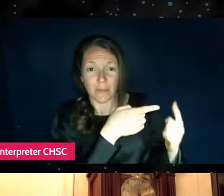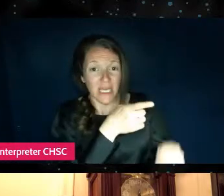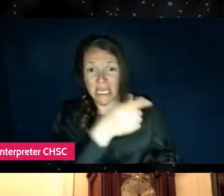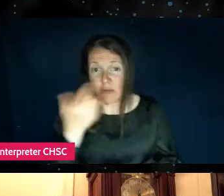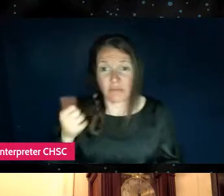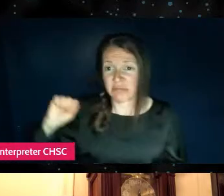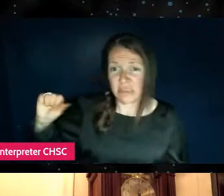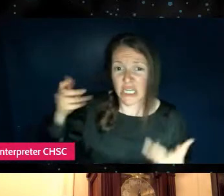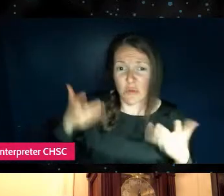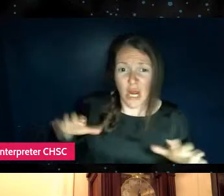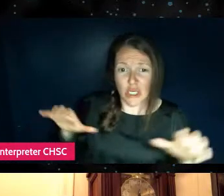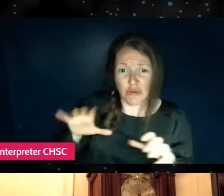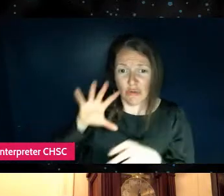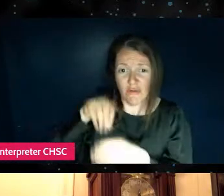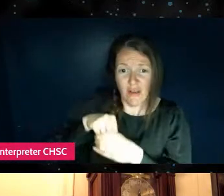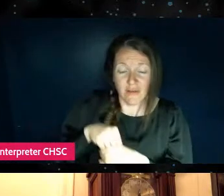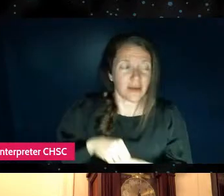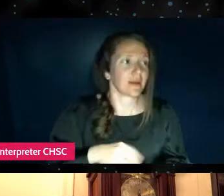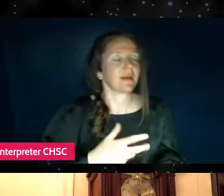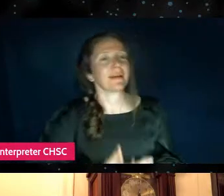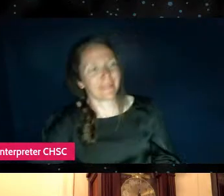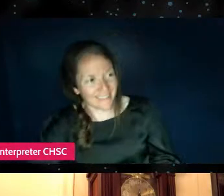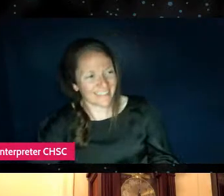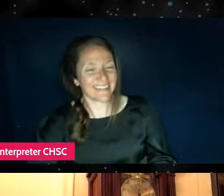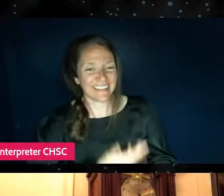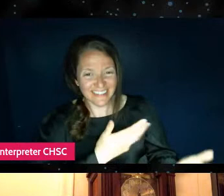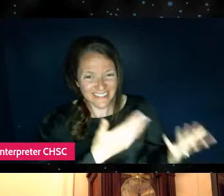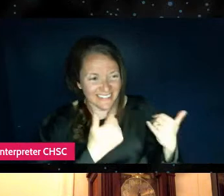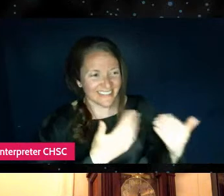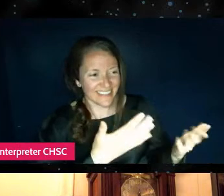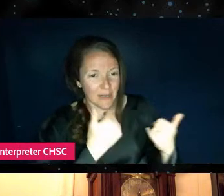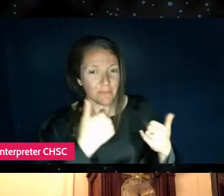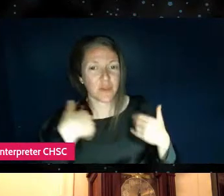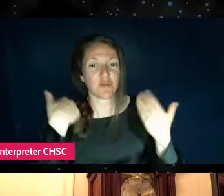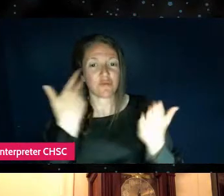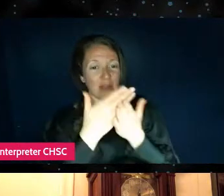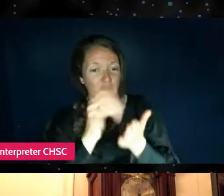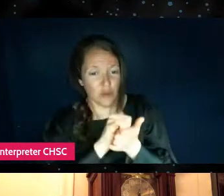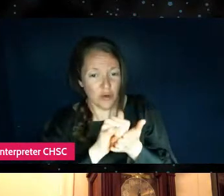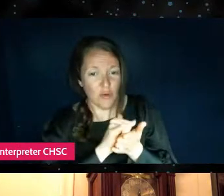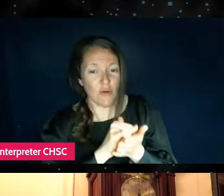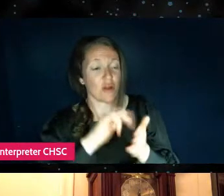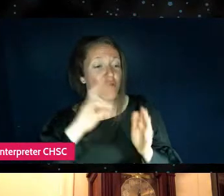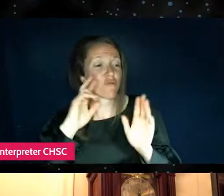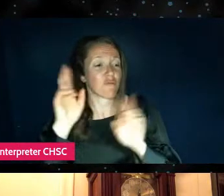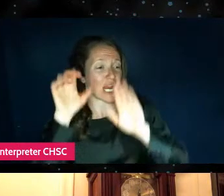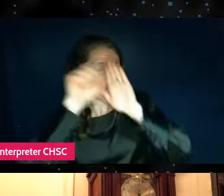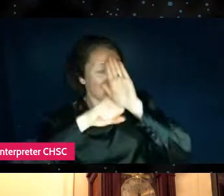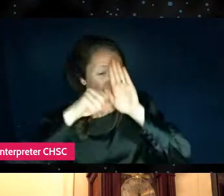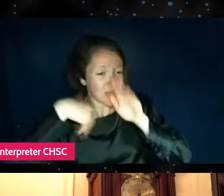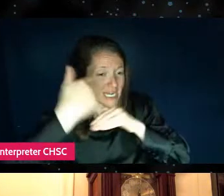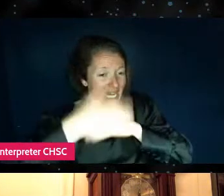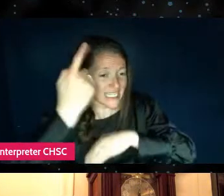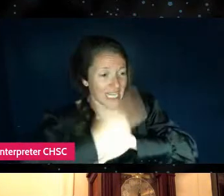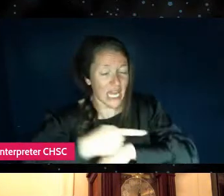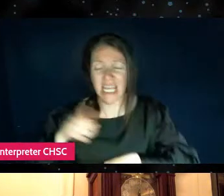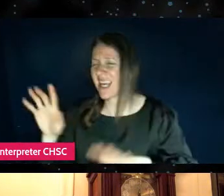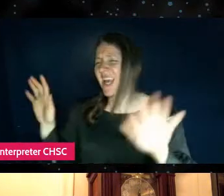And even when we got him to do it, we got to New York and he's like, we're going to shoot him the next day. And he's like, I can't do it, guys. You know, this happened